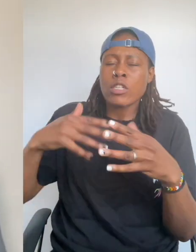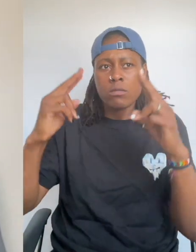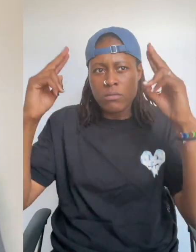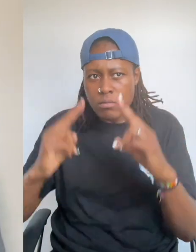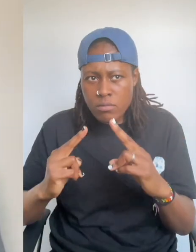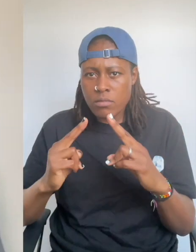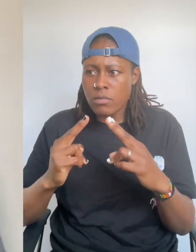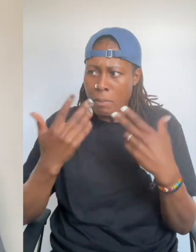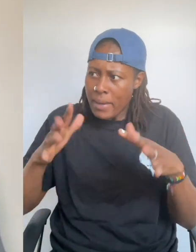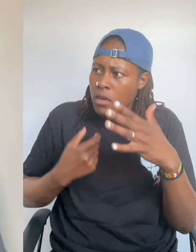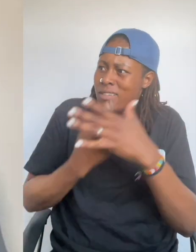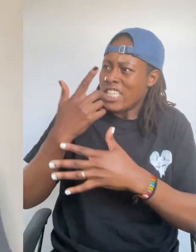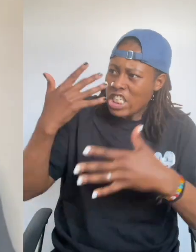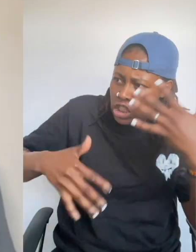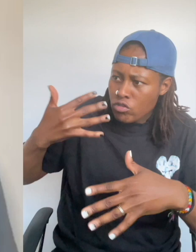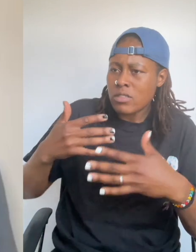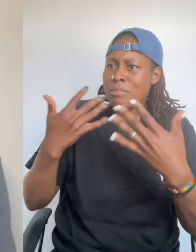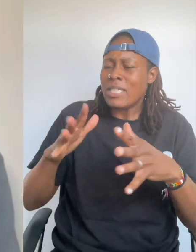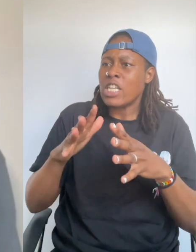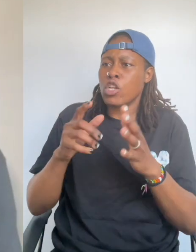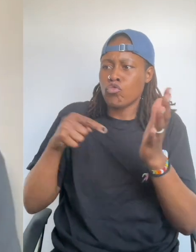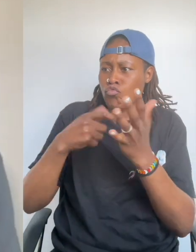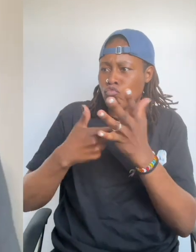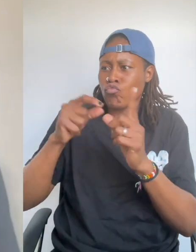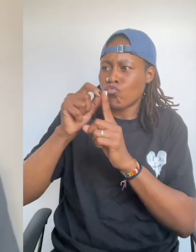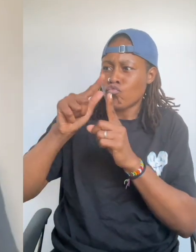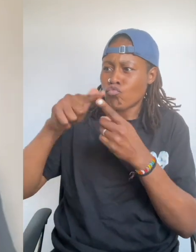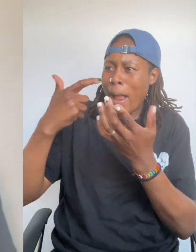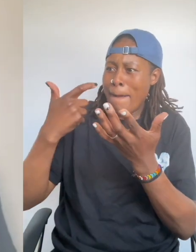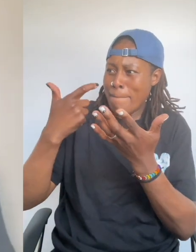I have had injuries, I've had a trapped nerve,